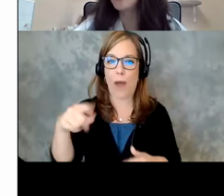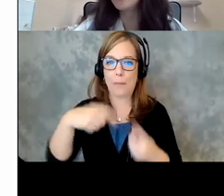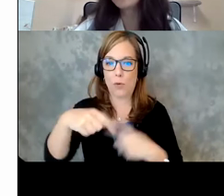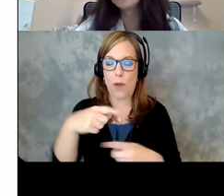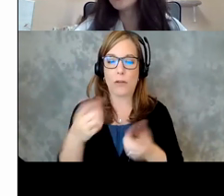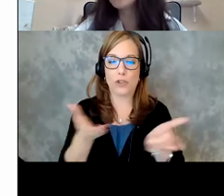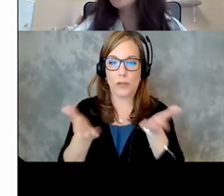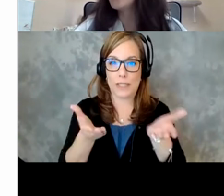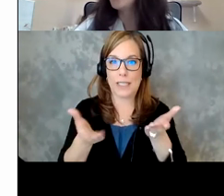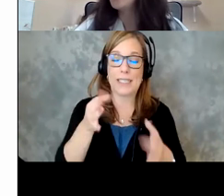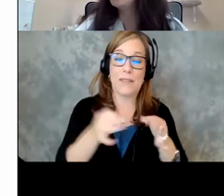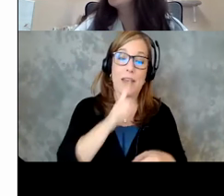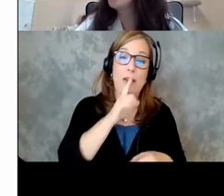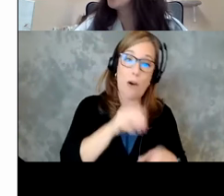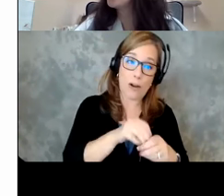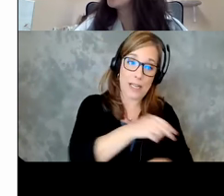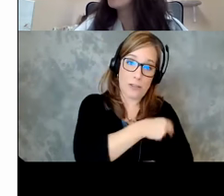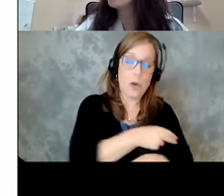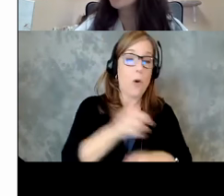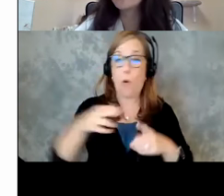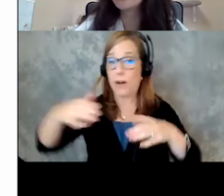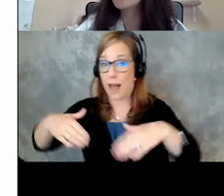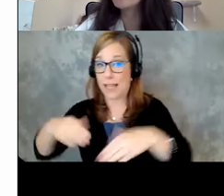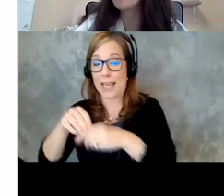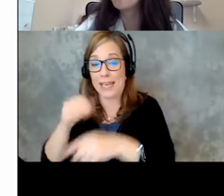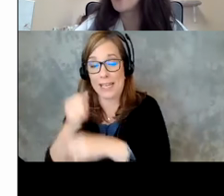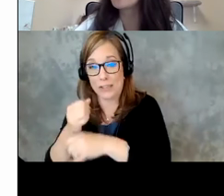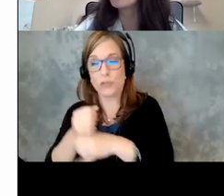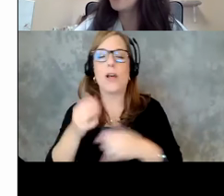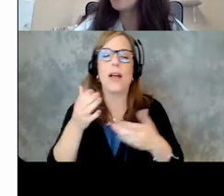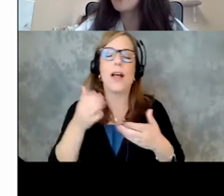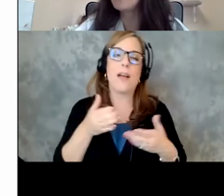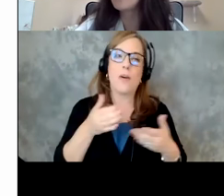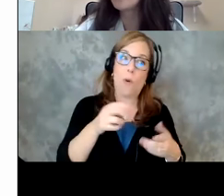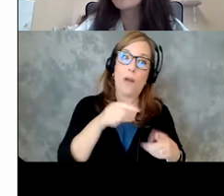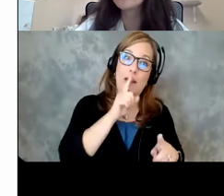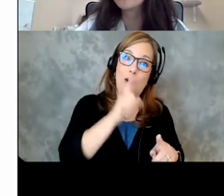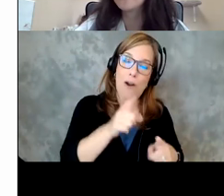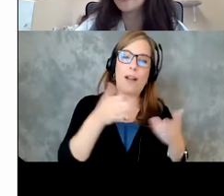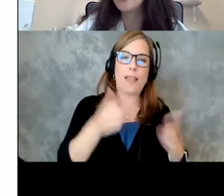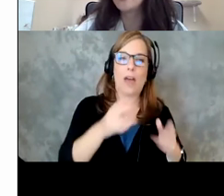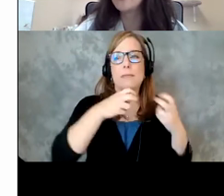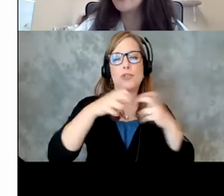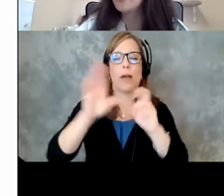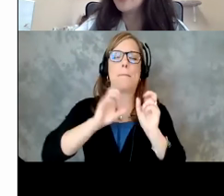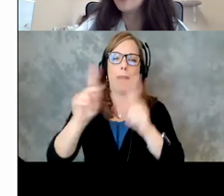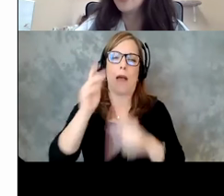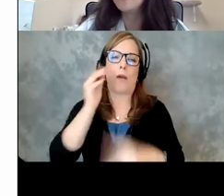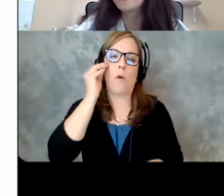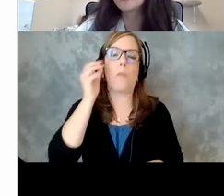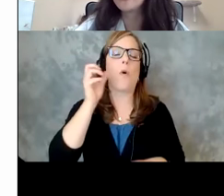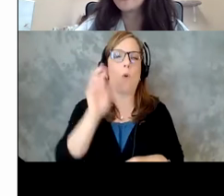the institution and they choose to, it would allow them to transition safely back at home or an assisted living